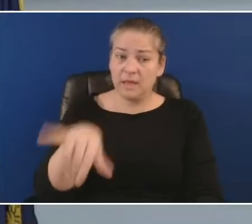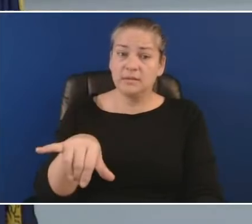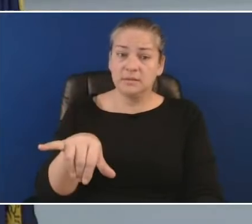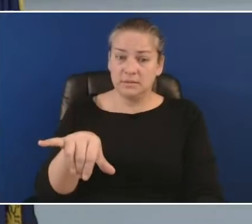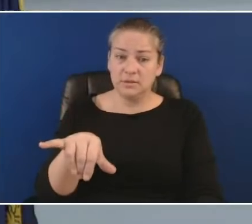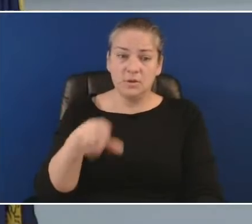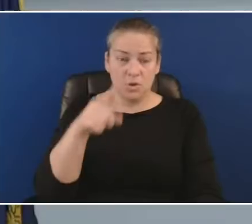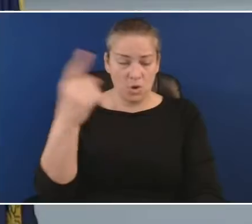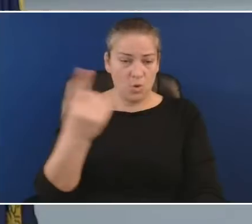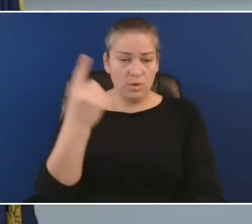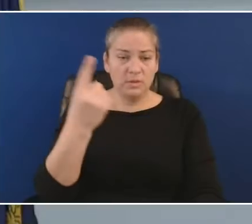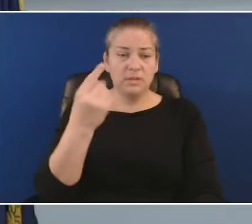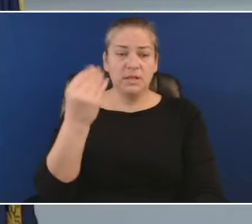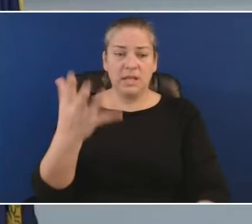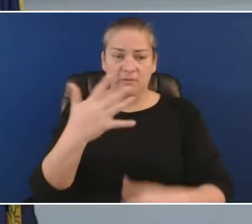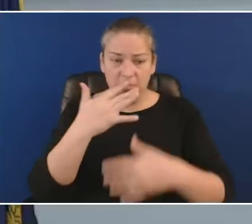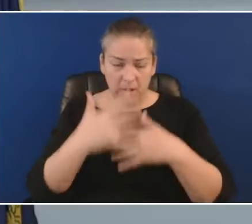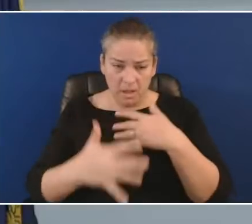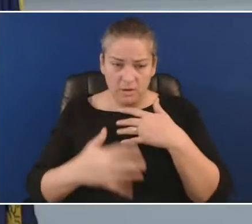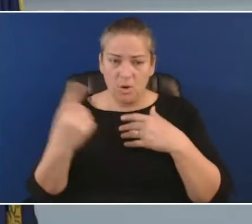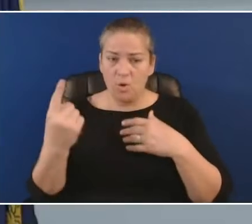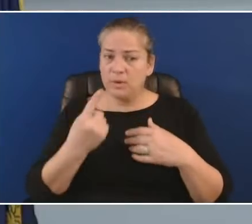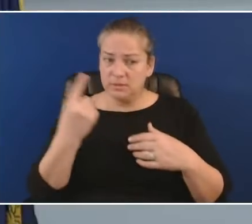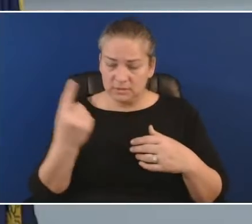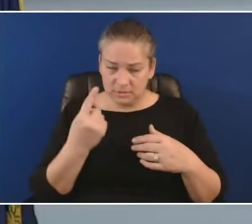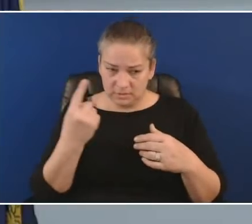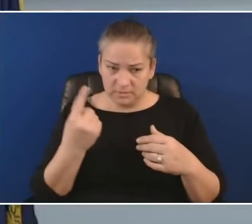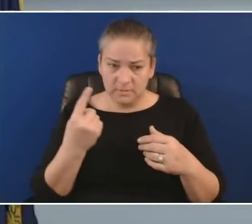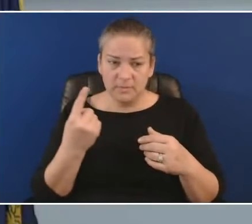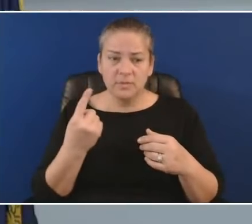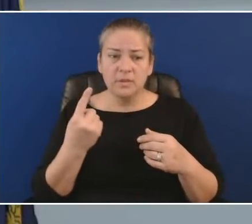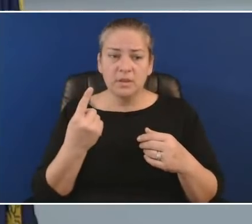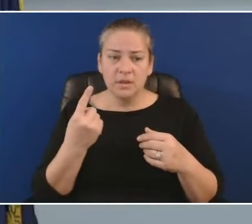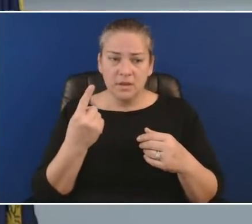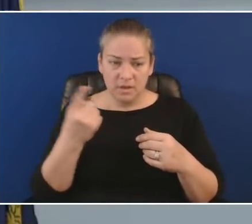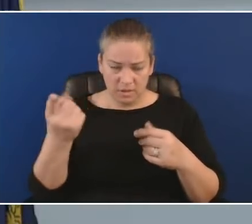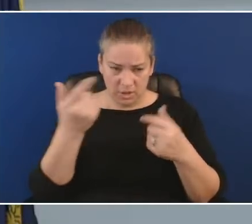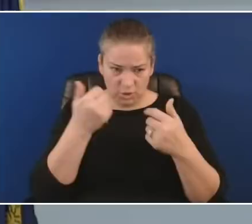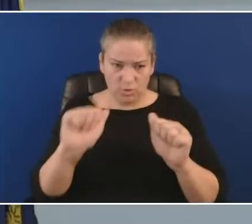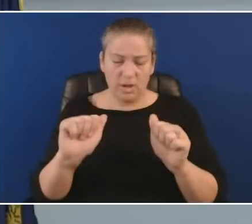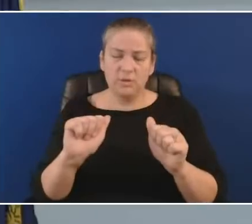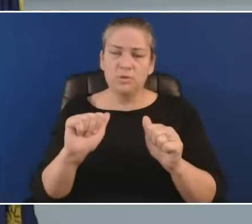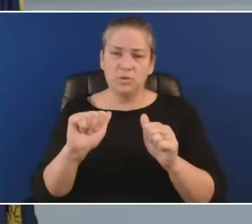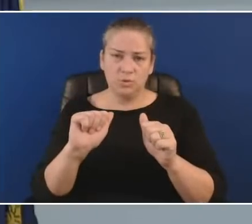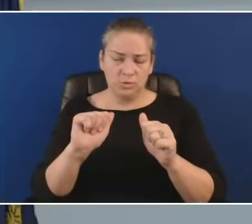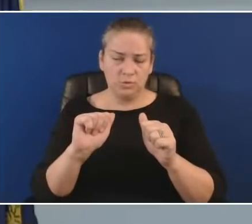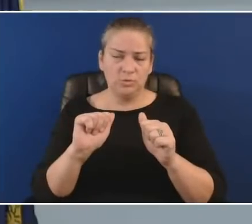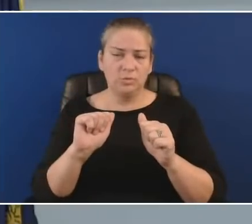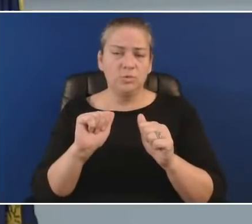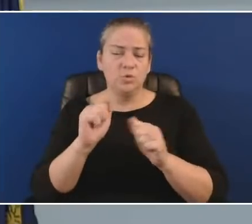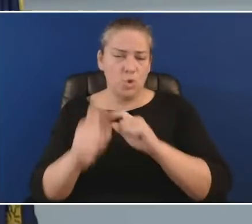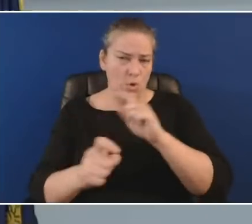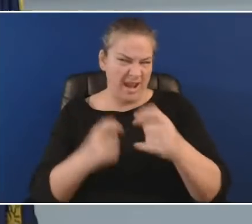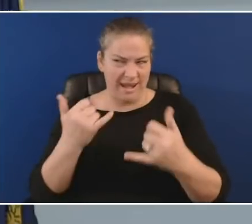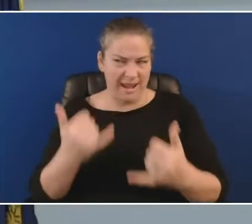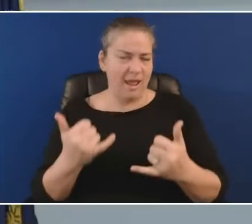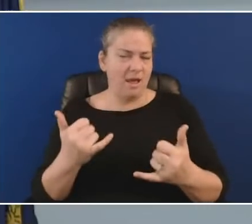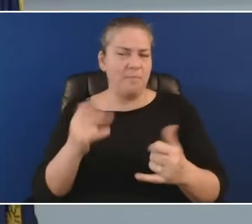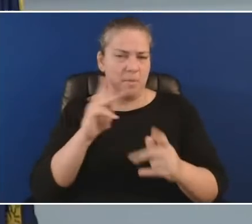and they're actually trying to get more blood as we speak. There's also